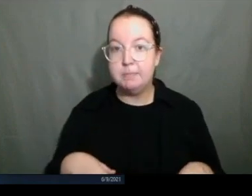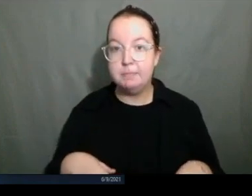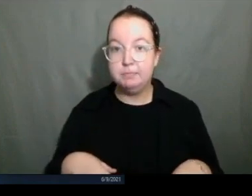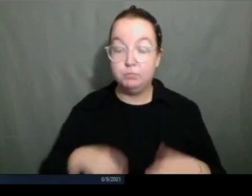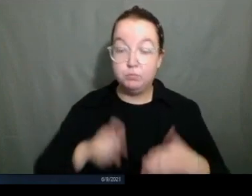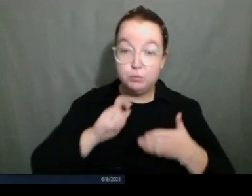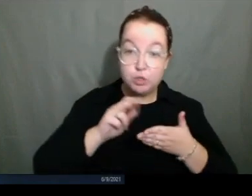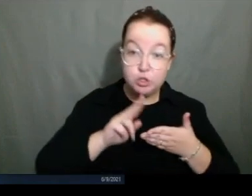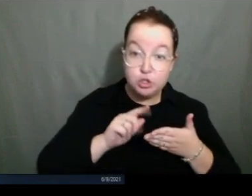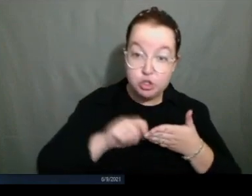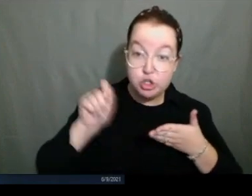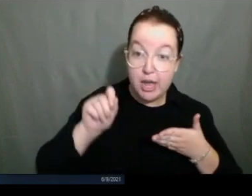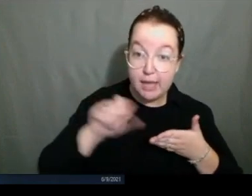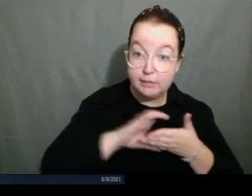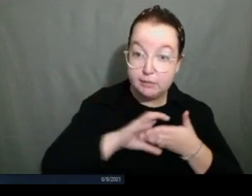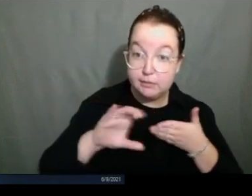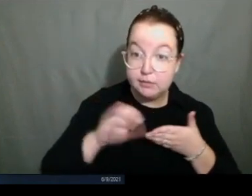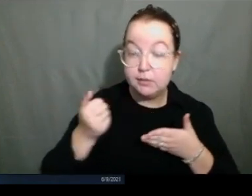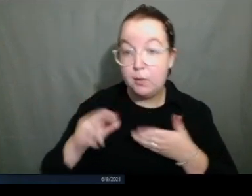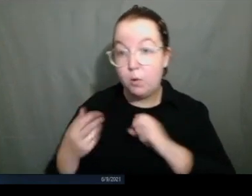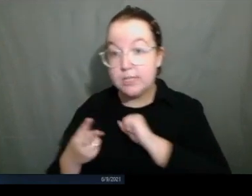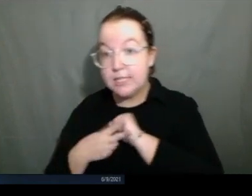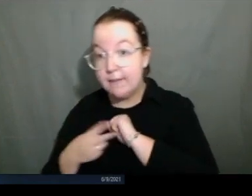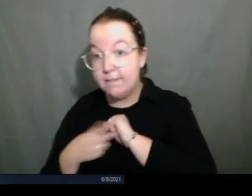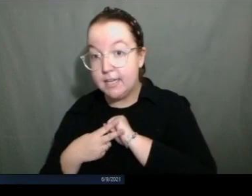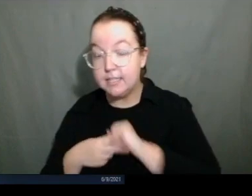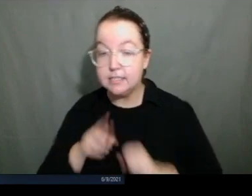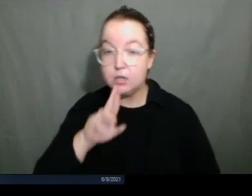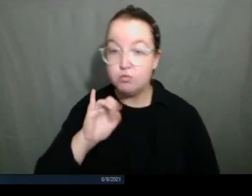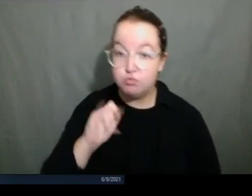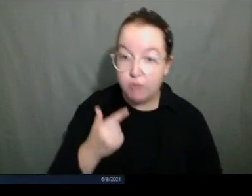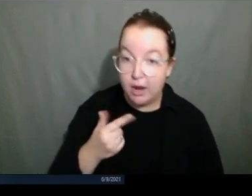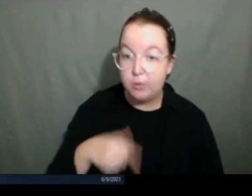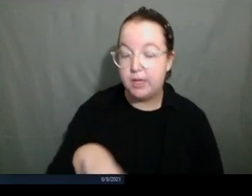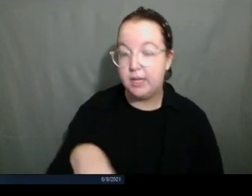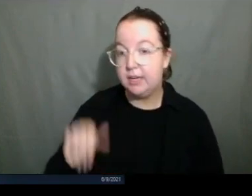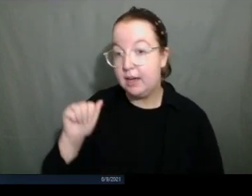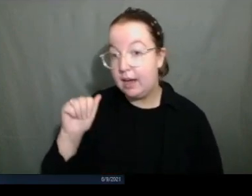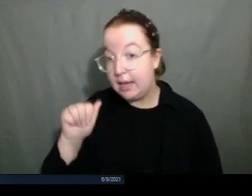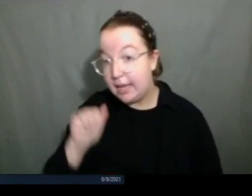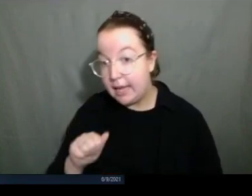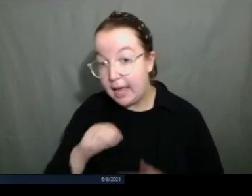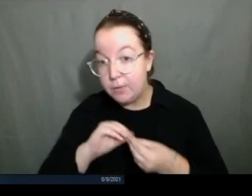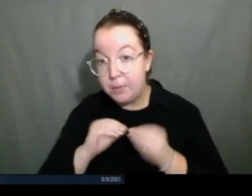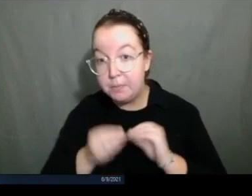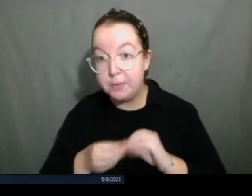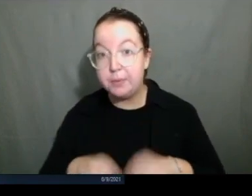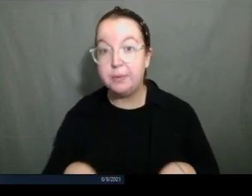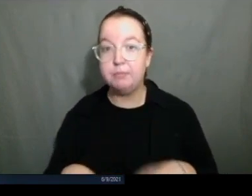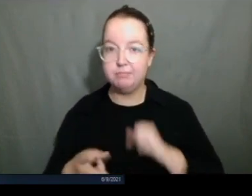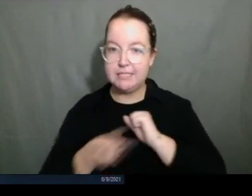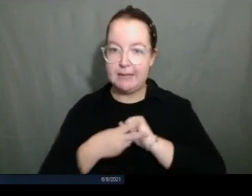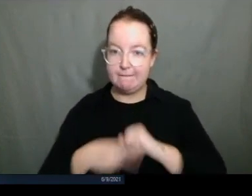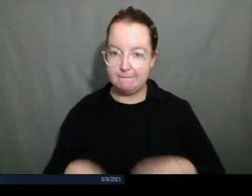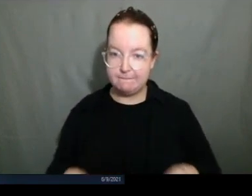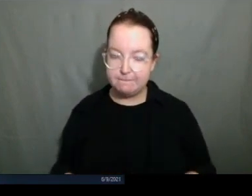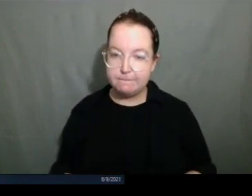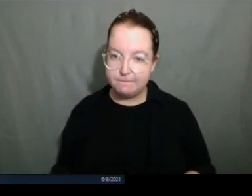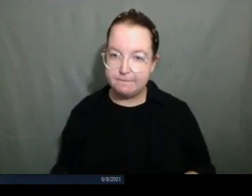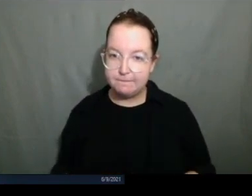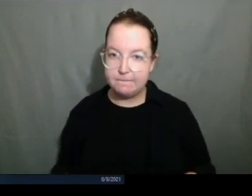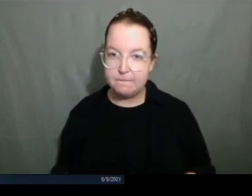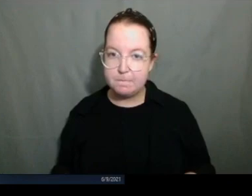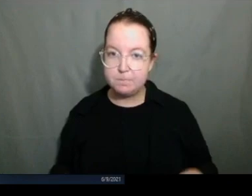or a savings account, the routing number, account number, and click save. Once you've added in a main account, you can also add